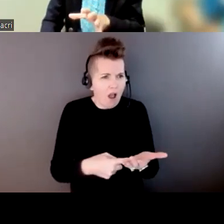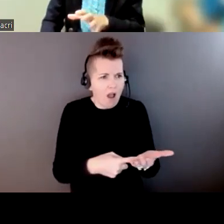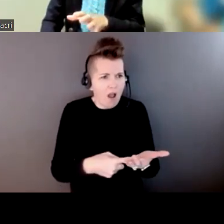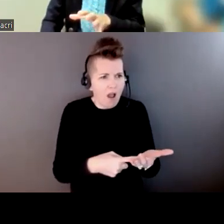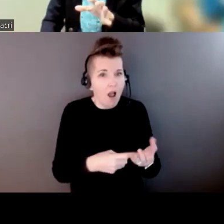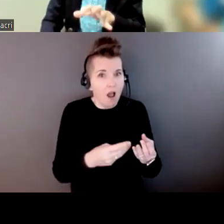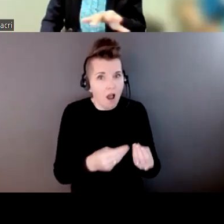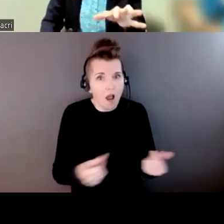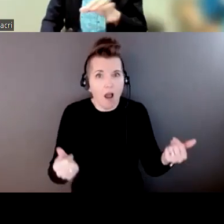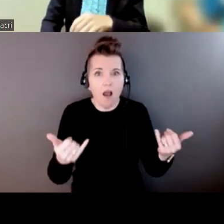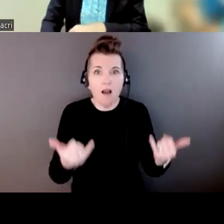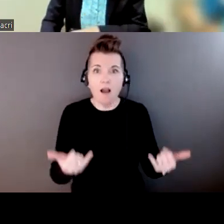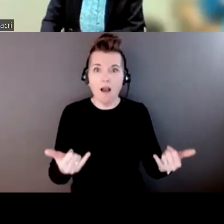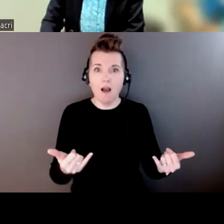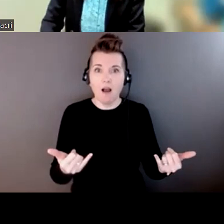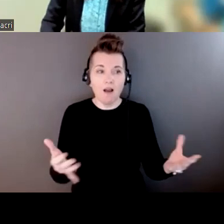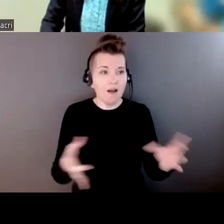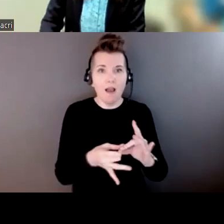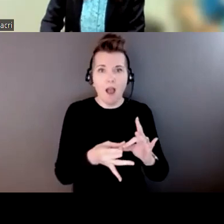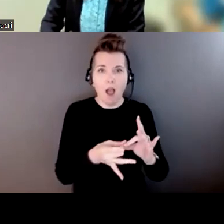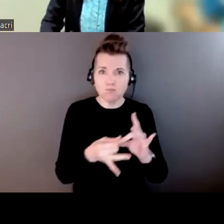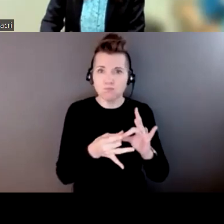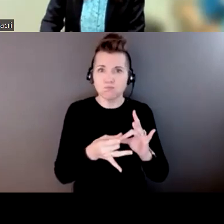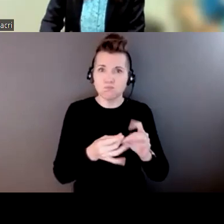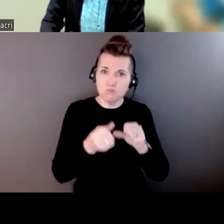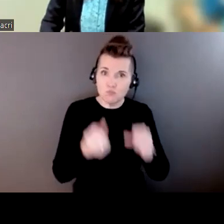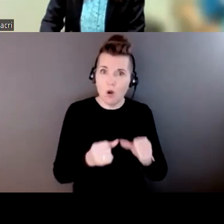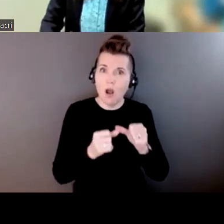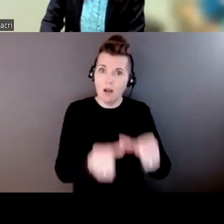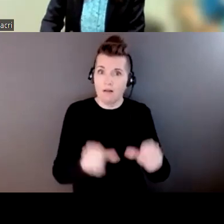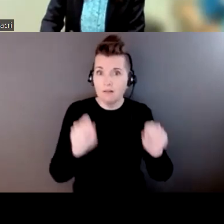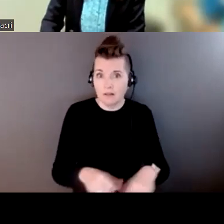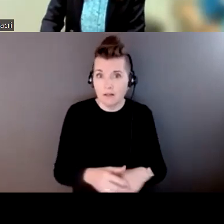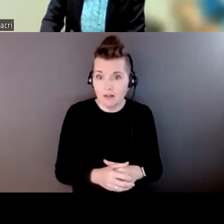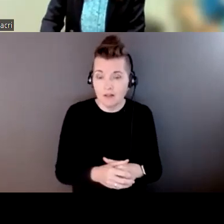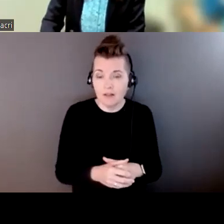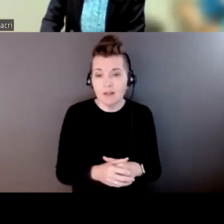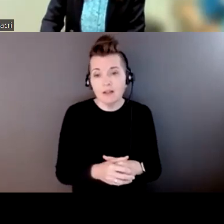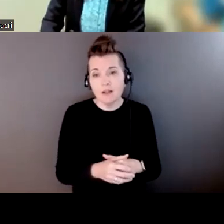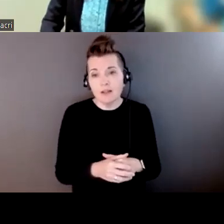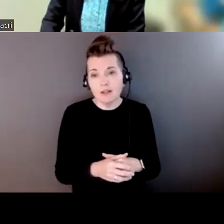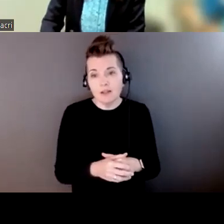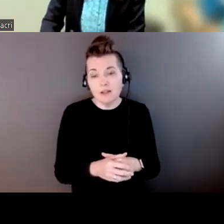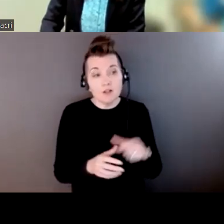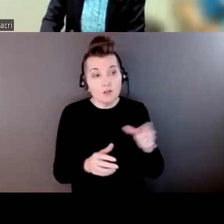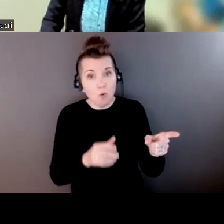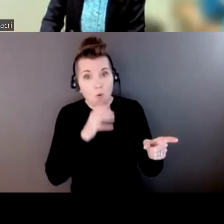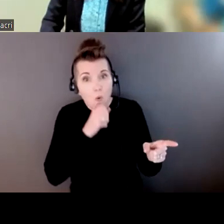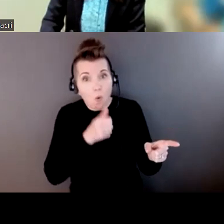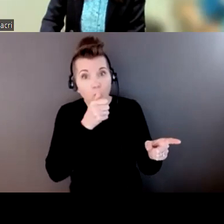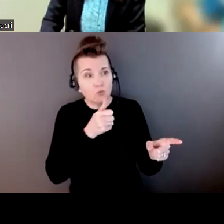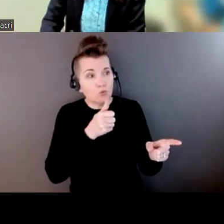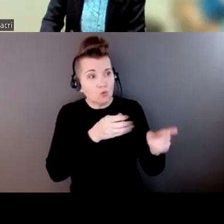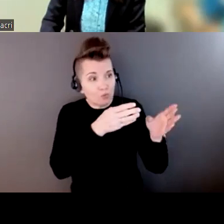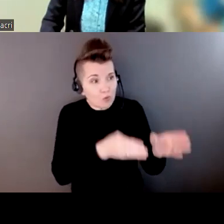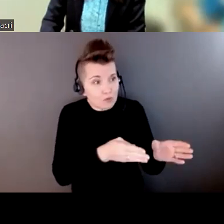the relationship of the family unit. So it offers these opportunities for the older adult and other concerned